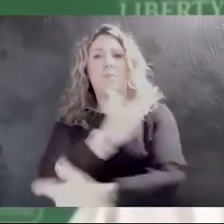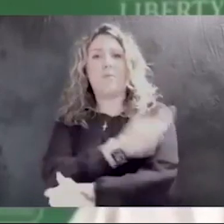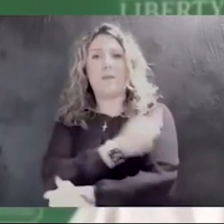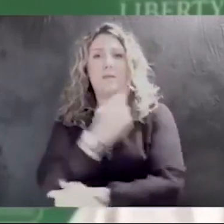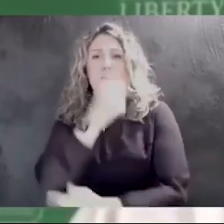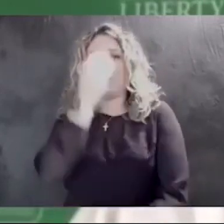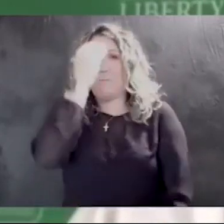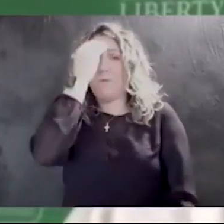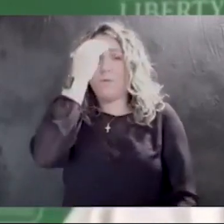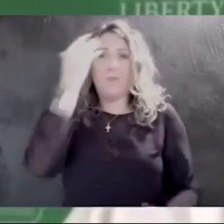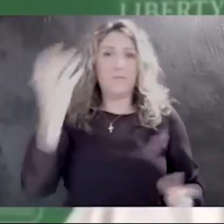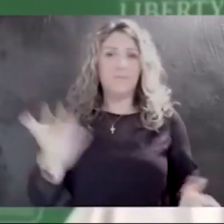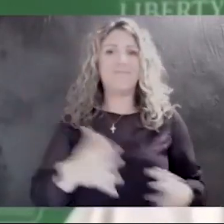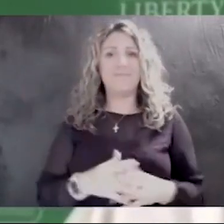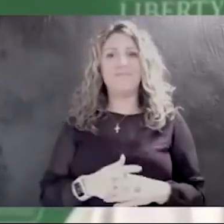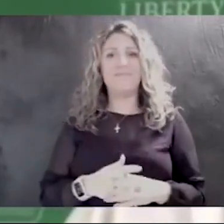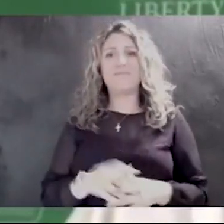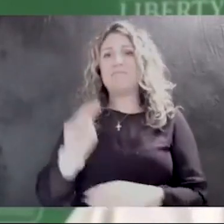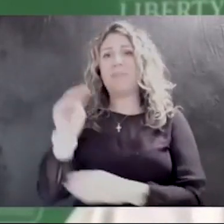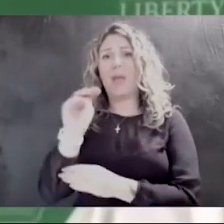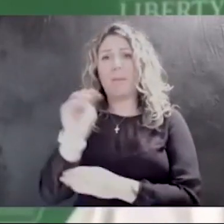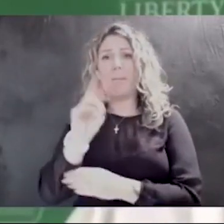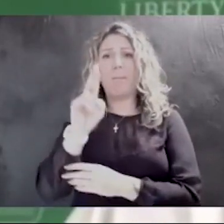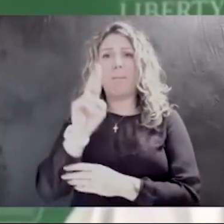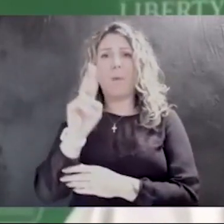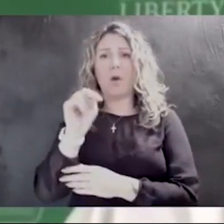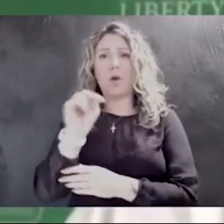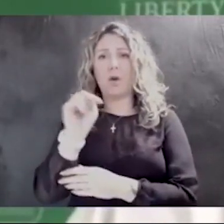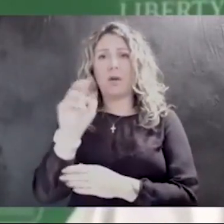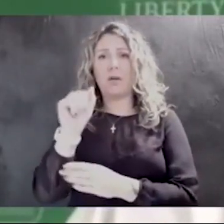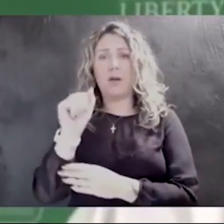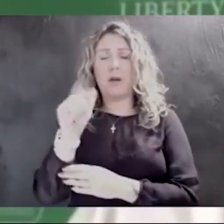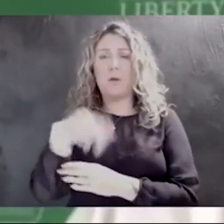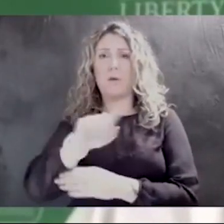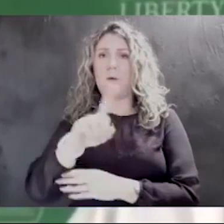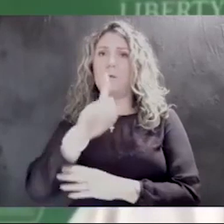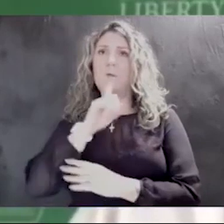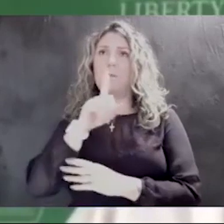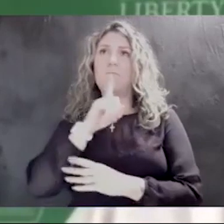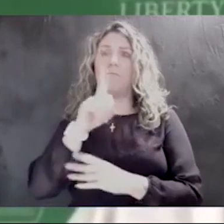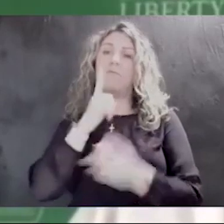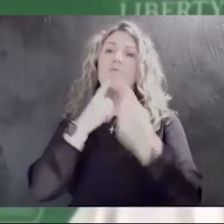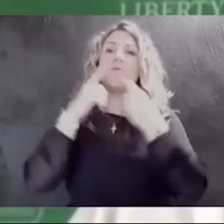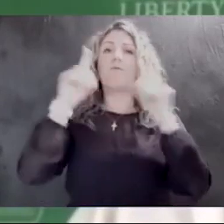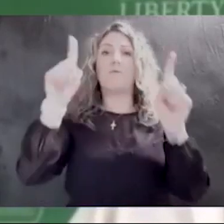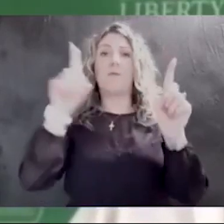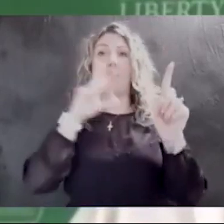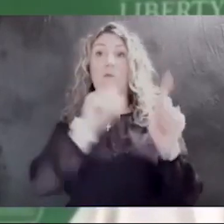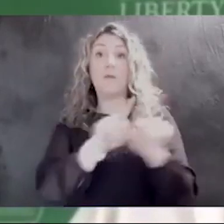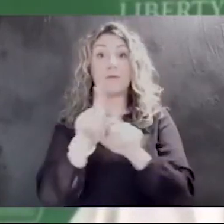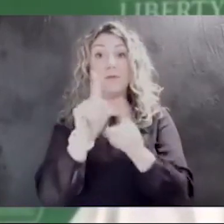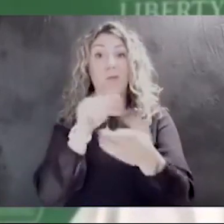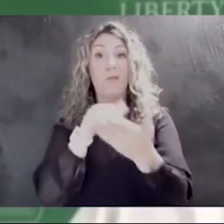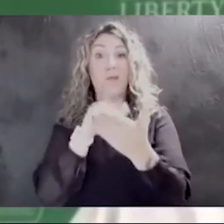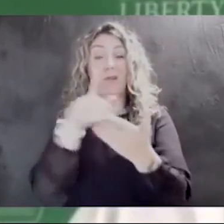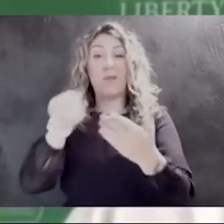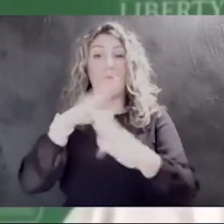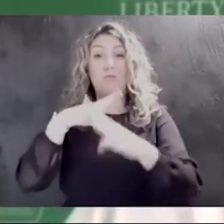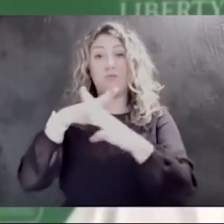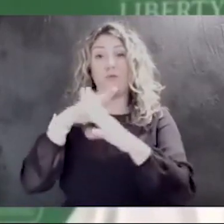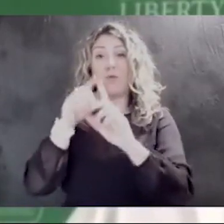well that mRNA vaccines are extremely effective, even against the Delta virus. So the more